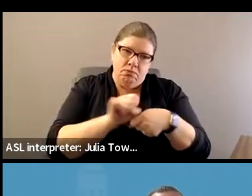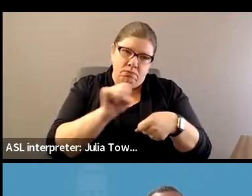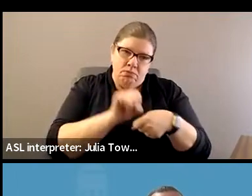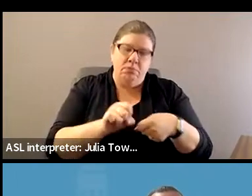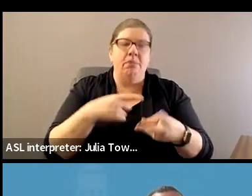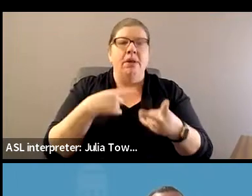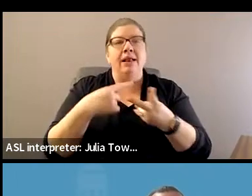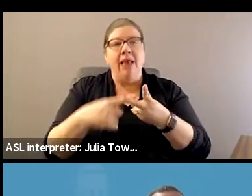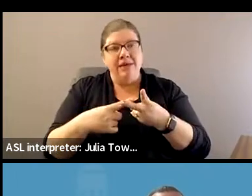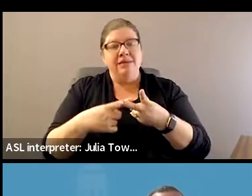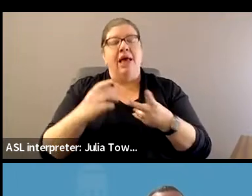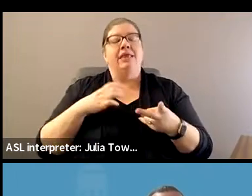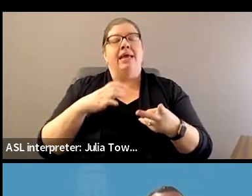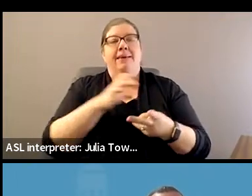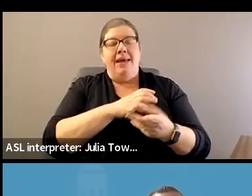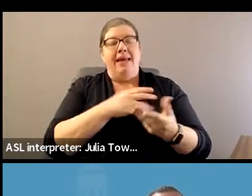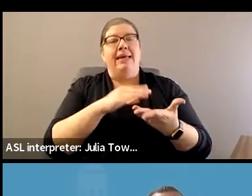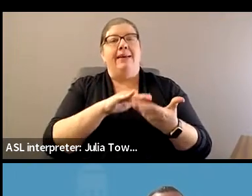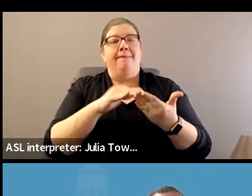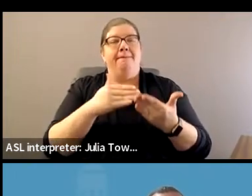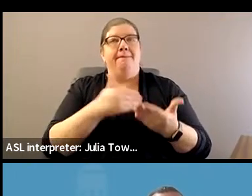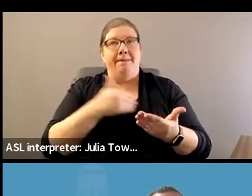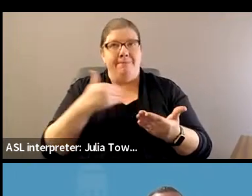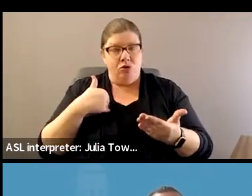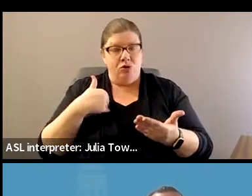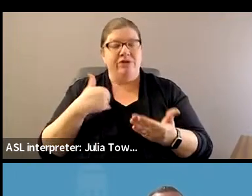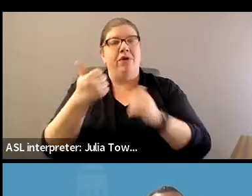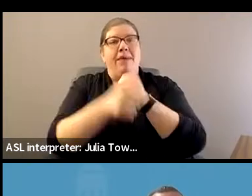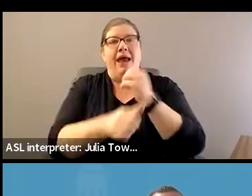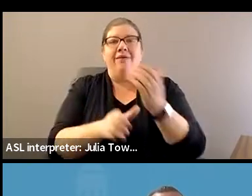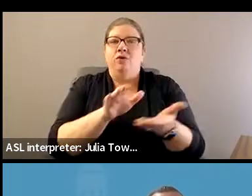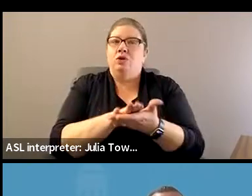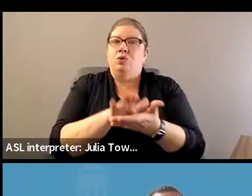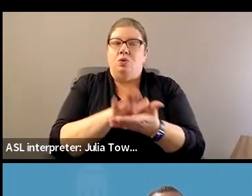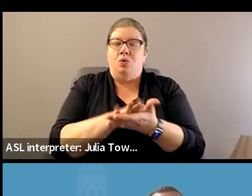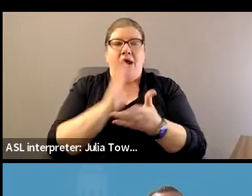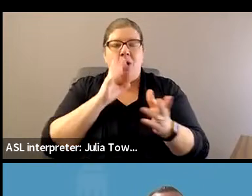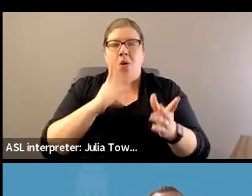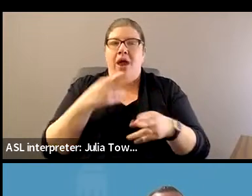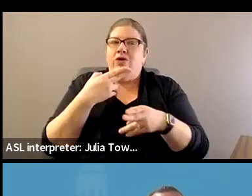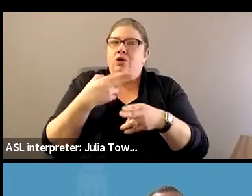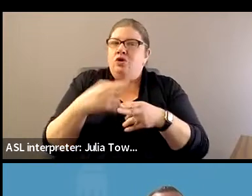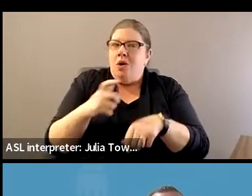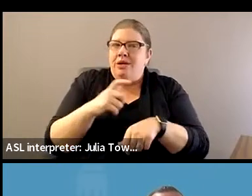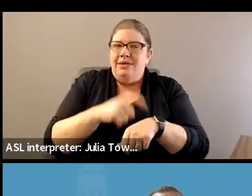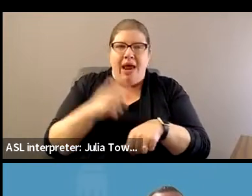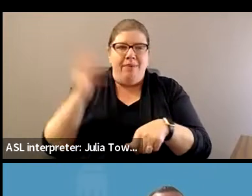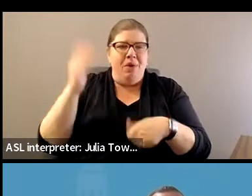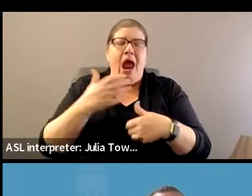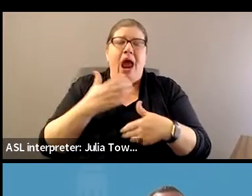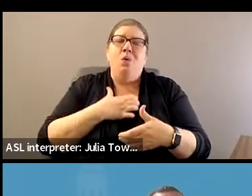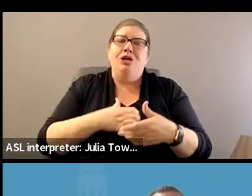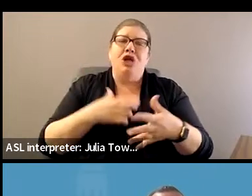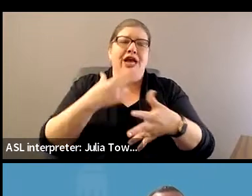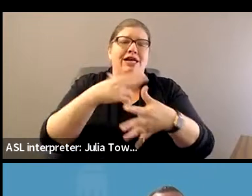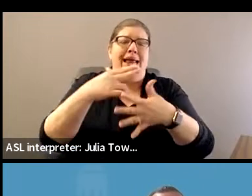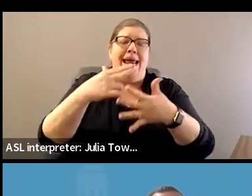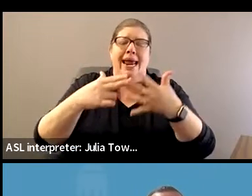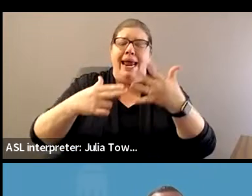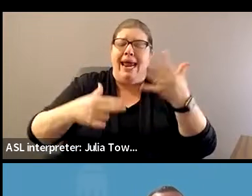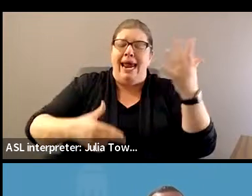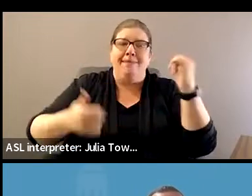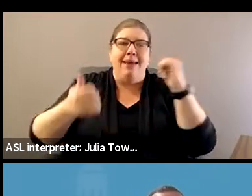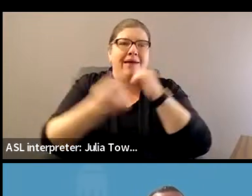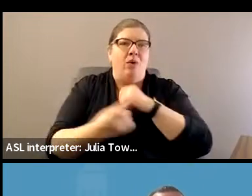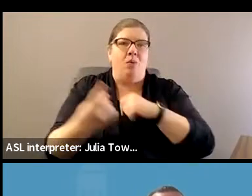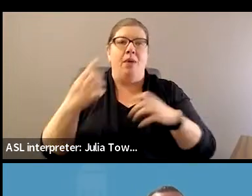members from every school. I know that I have a short time to present, but I wish I could name every single one. But we do